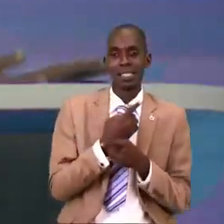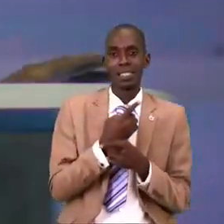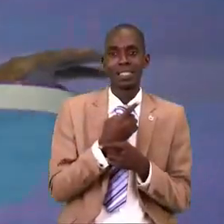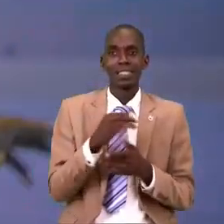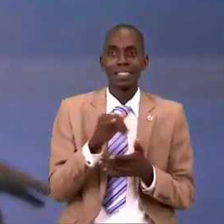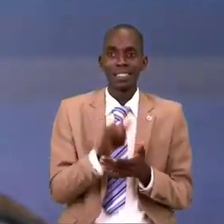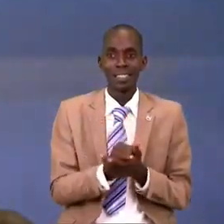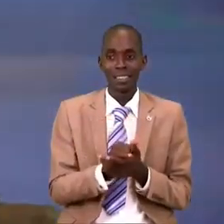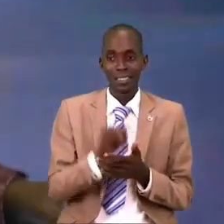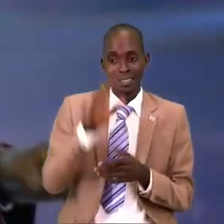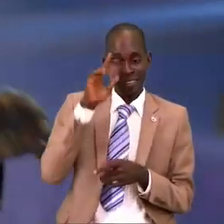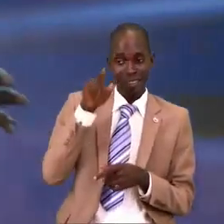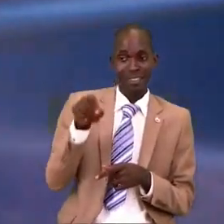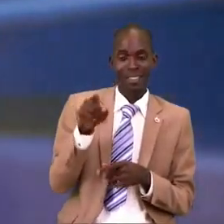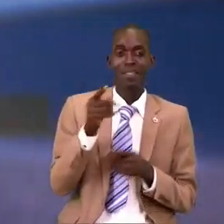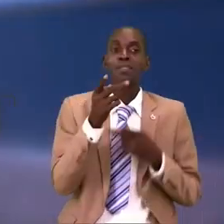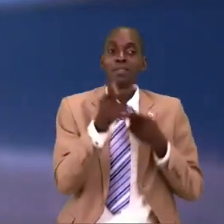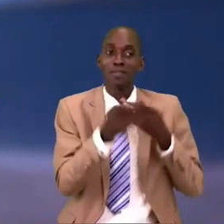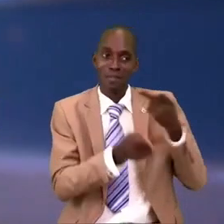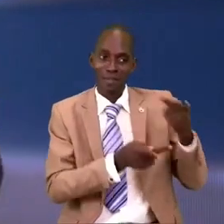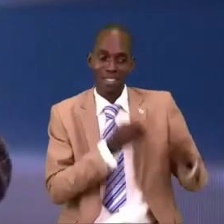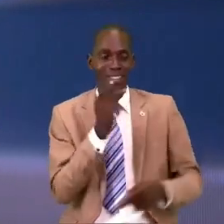from around the town.